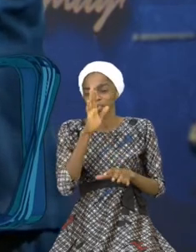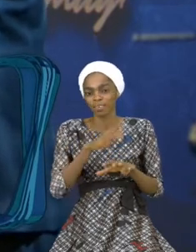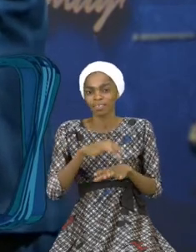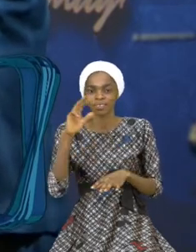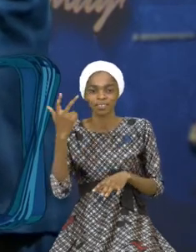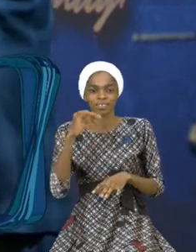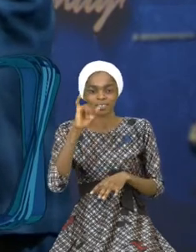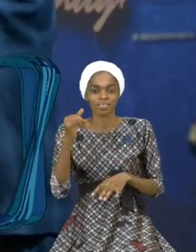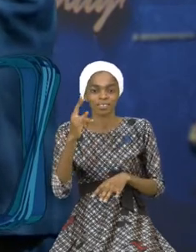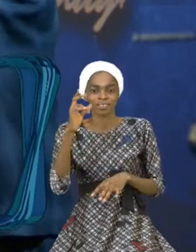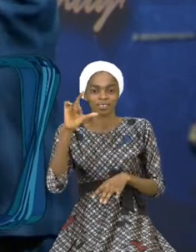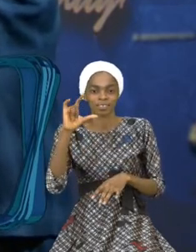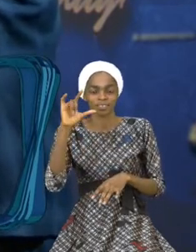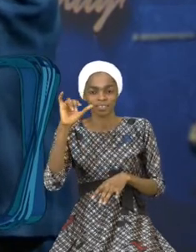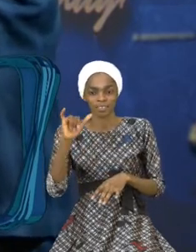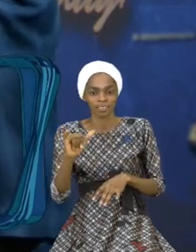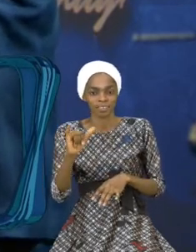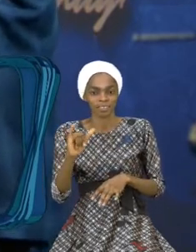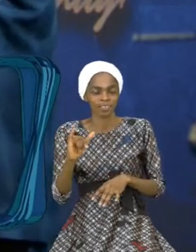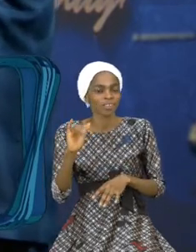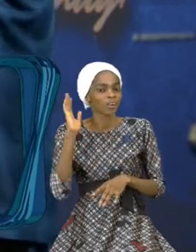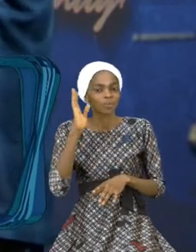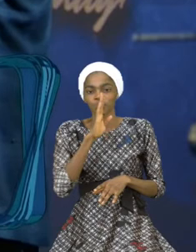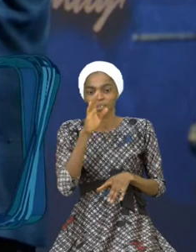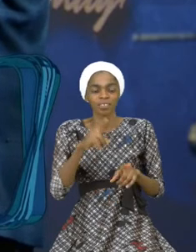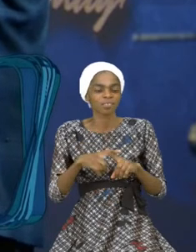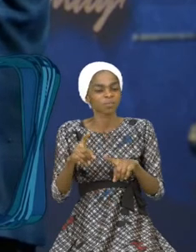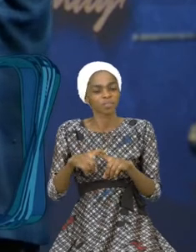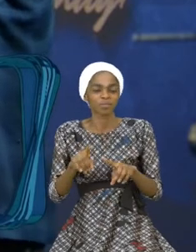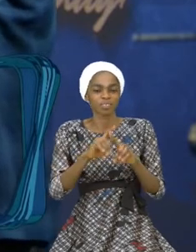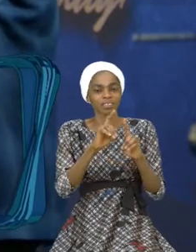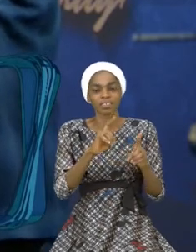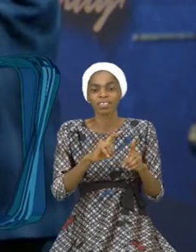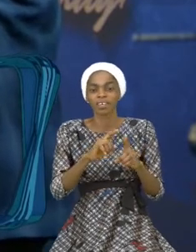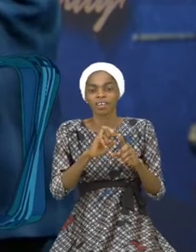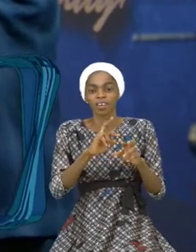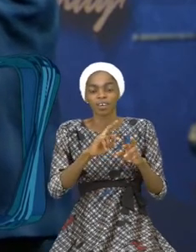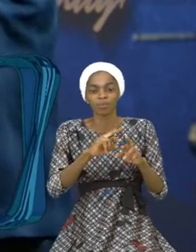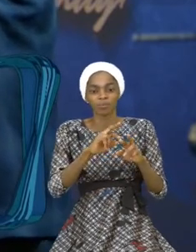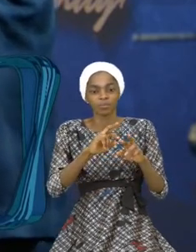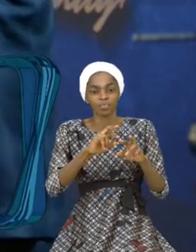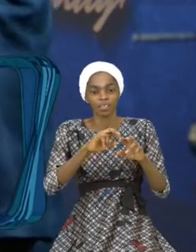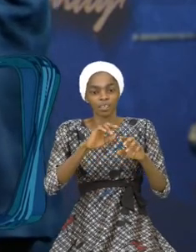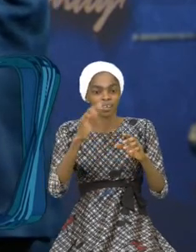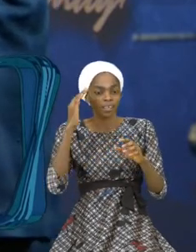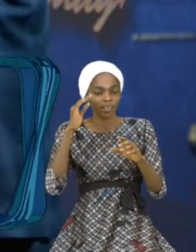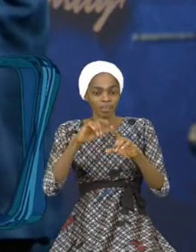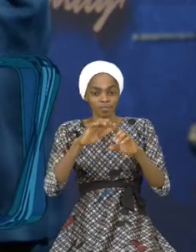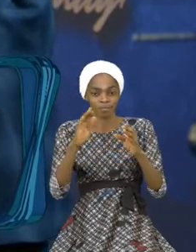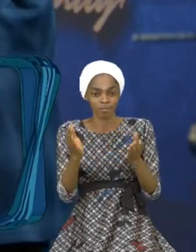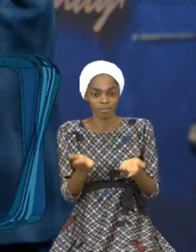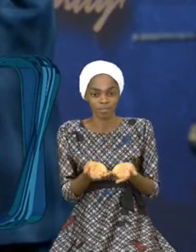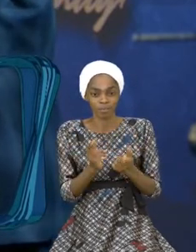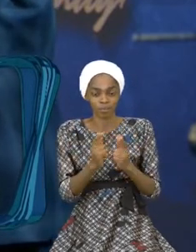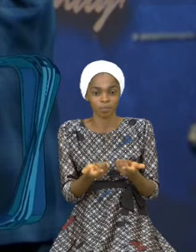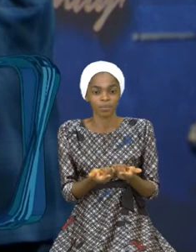is going to be at the various religion headquarters and the time of the backwards is aimed